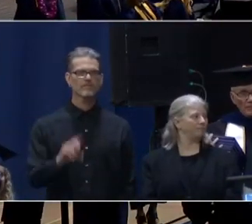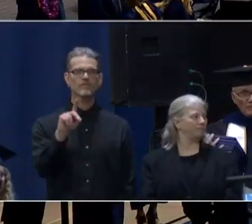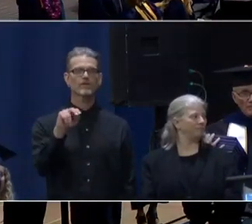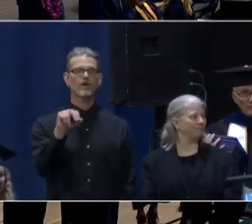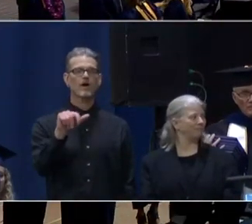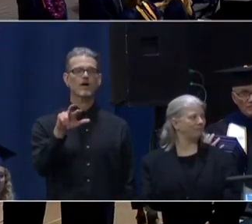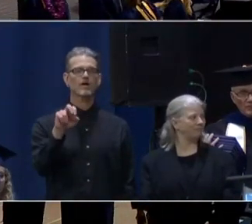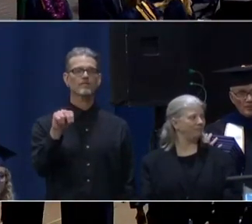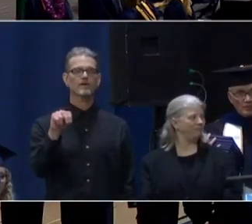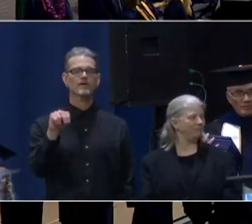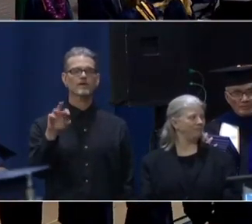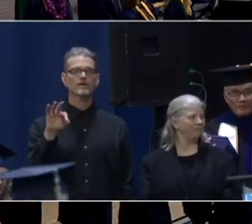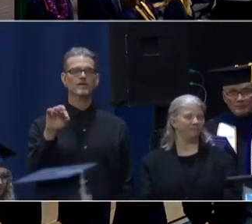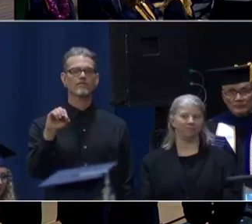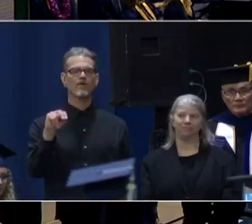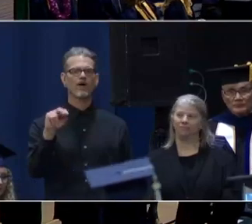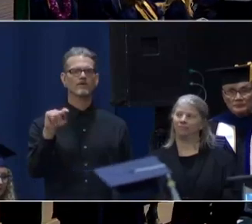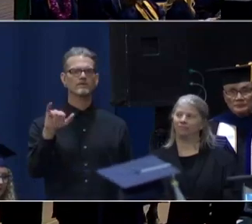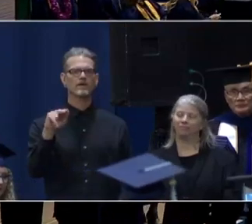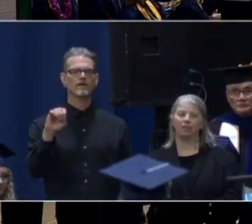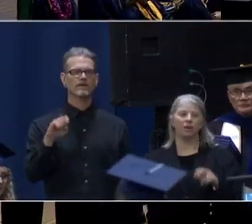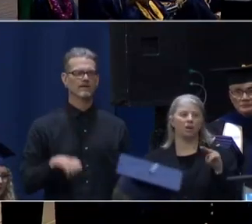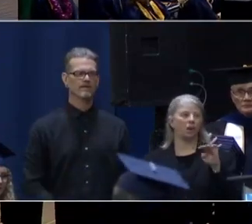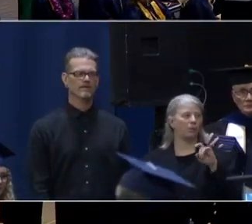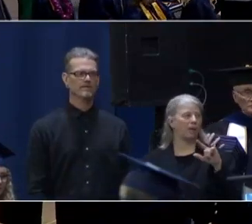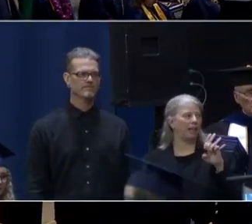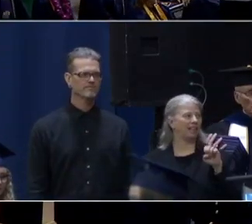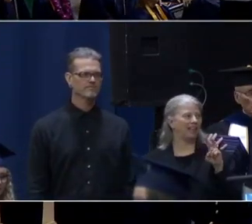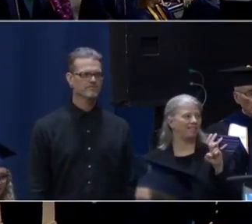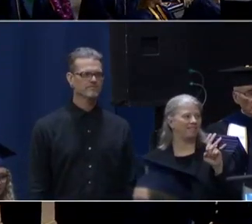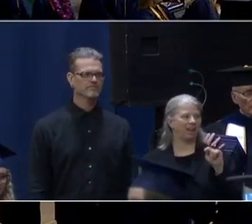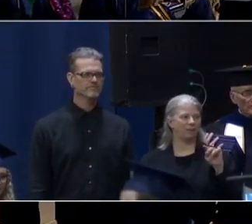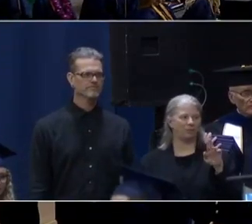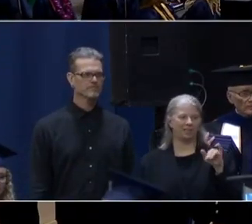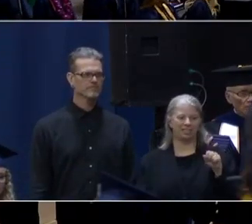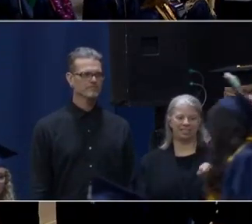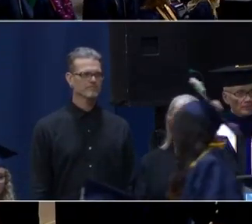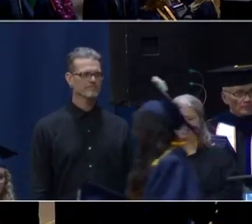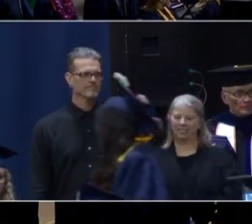Donovan Fontaine. Noelle Batris.